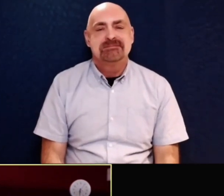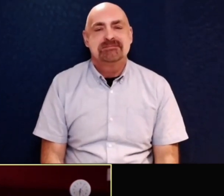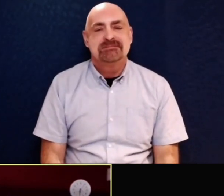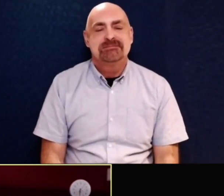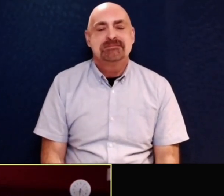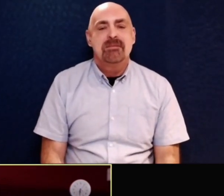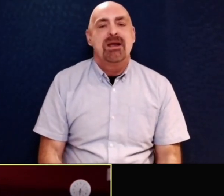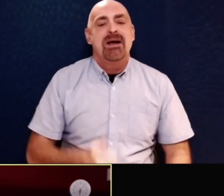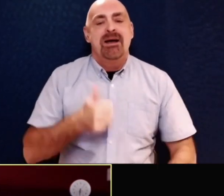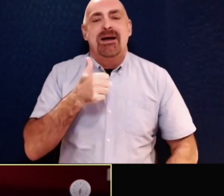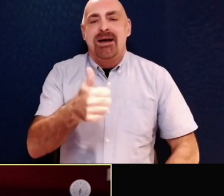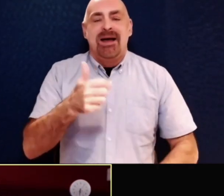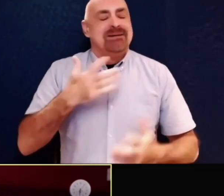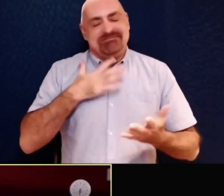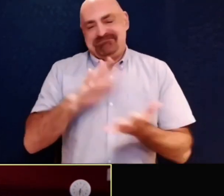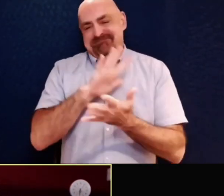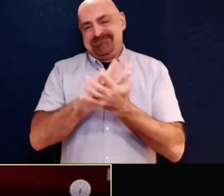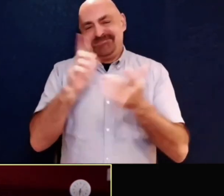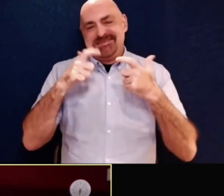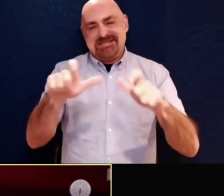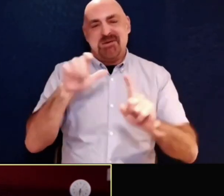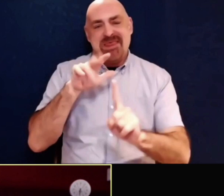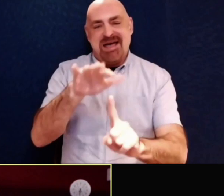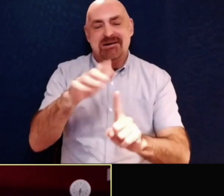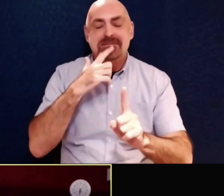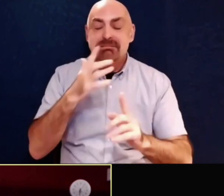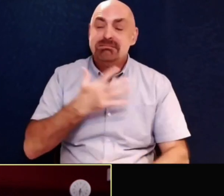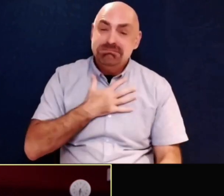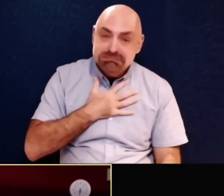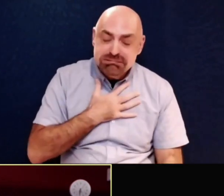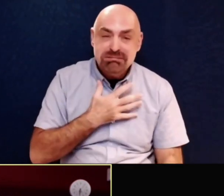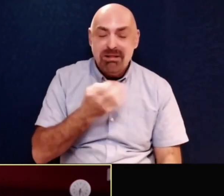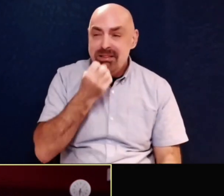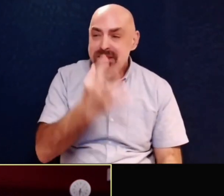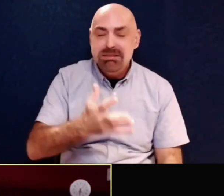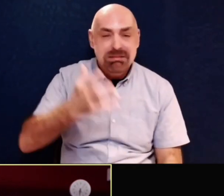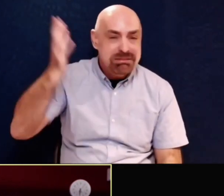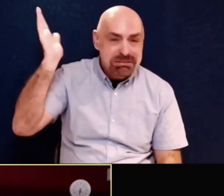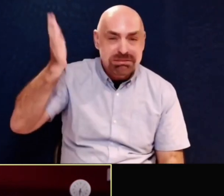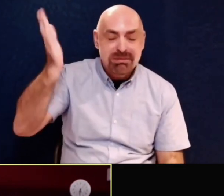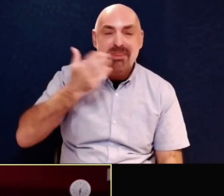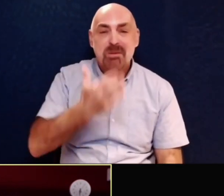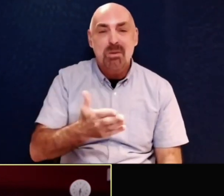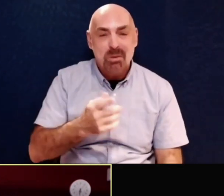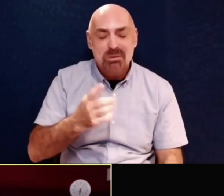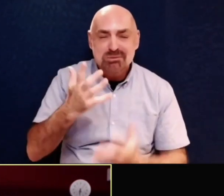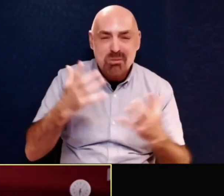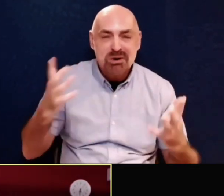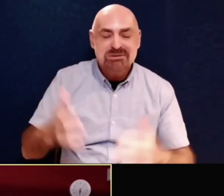And we are delighted that you're still here. And that was a delightful talk. Well, thanks so